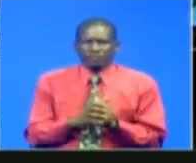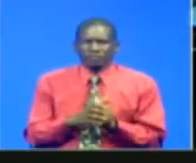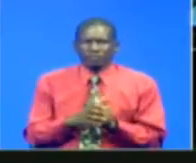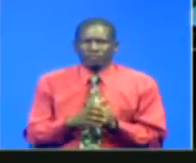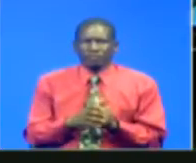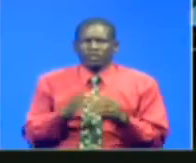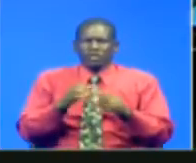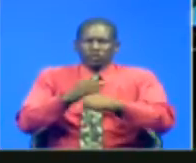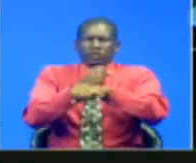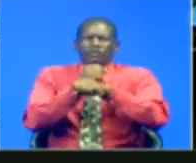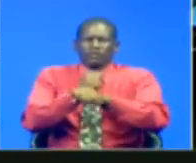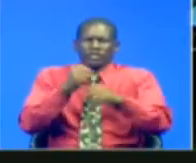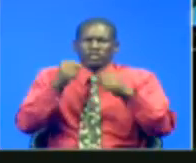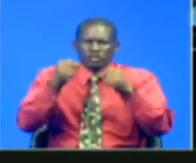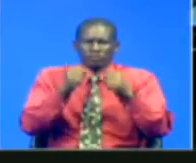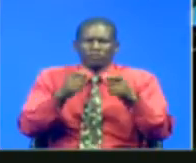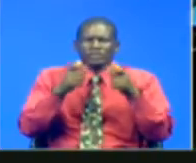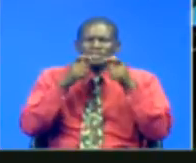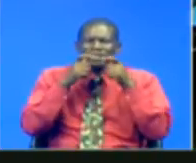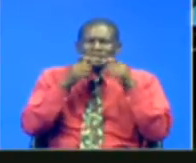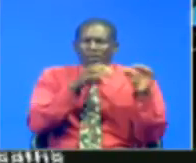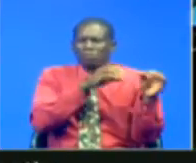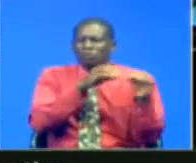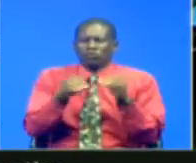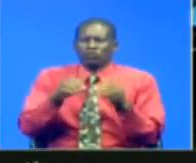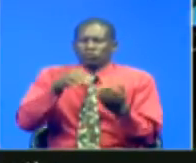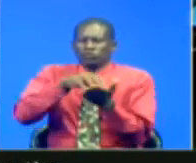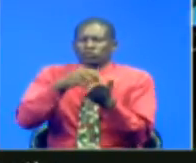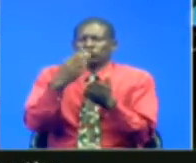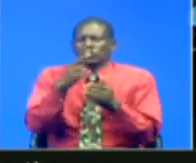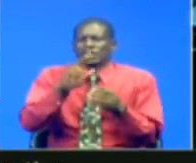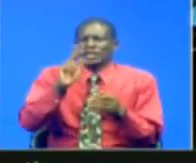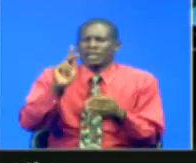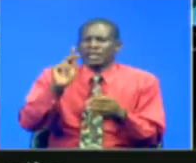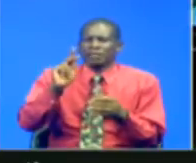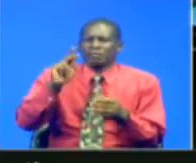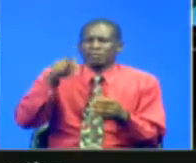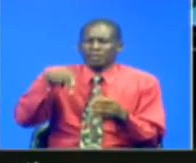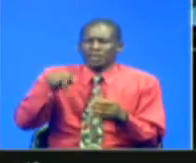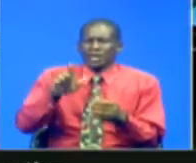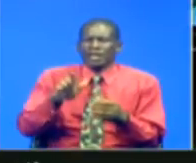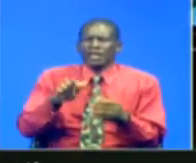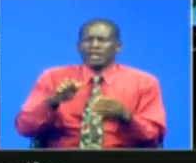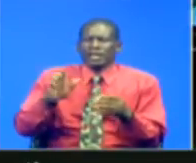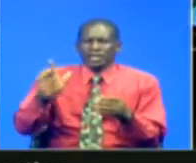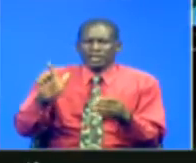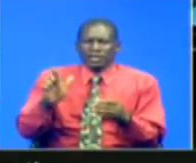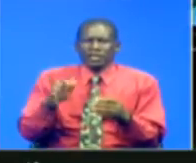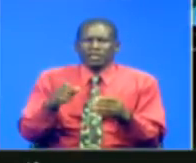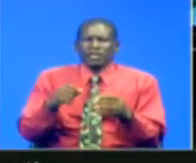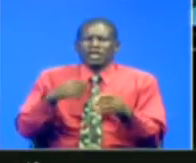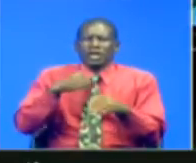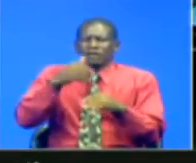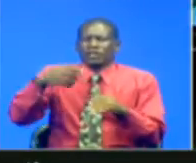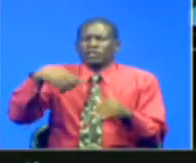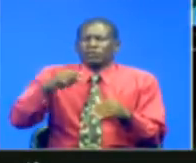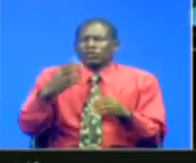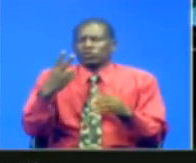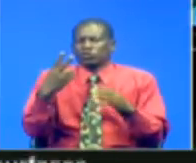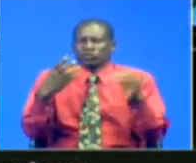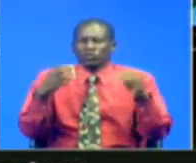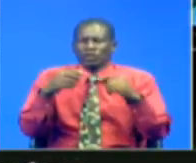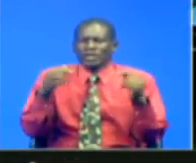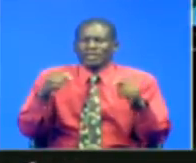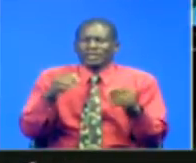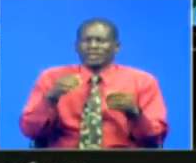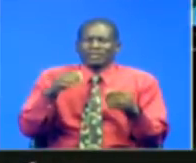Now, defending champions Tusker moved up to second in the Kenyan Premier League following a 2-0 victory over Mathare United at Ruaraka Grounds. Michael Khamati and